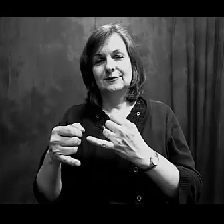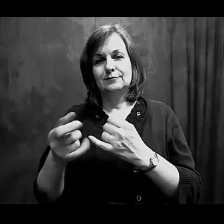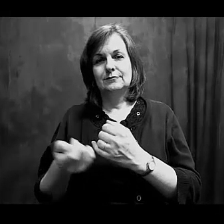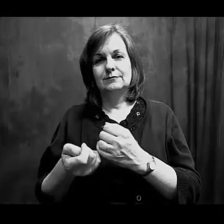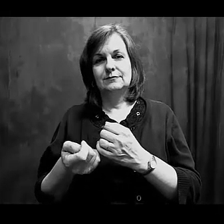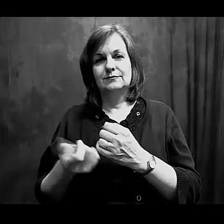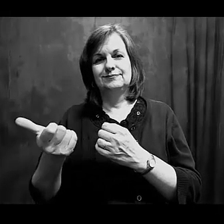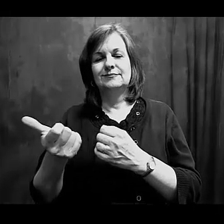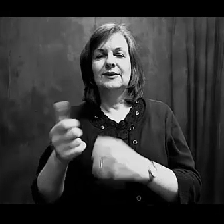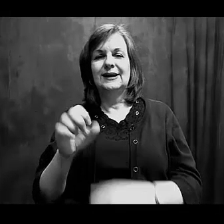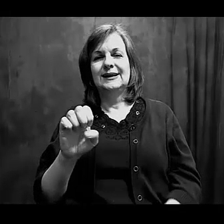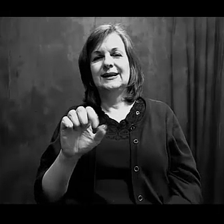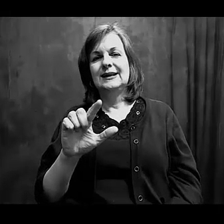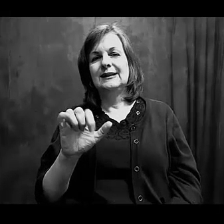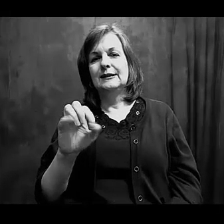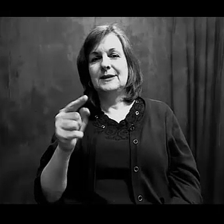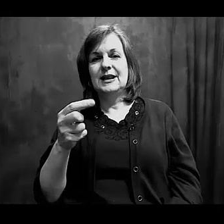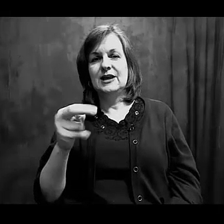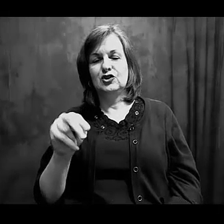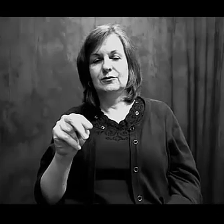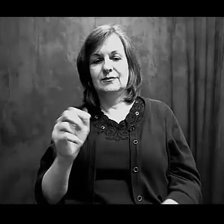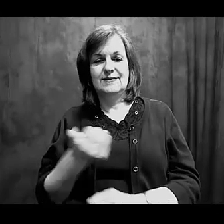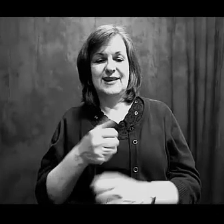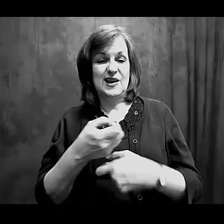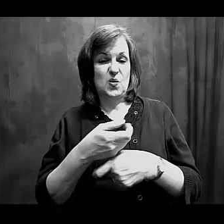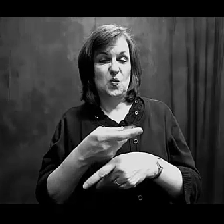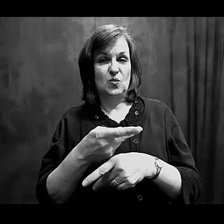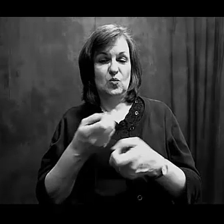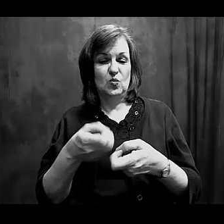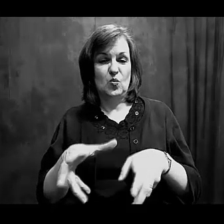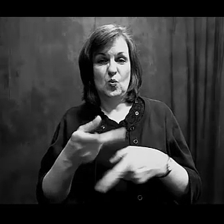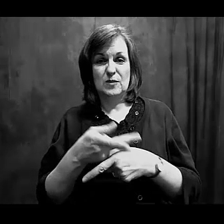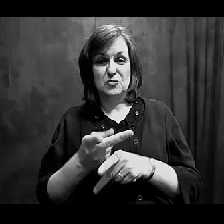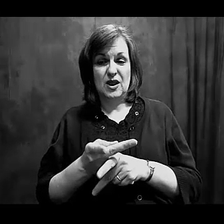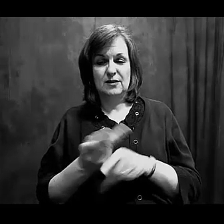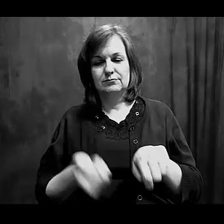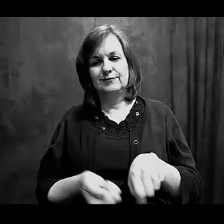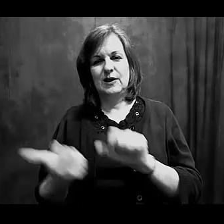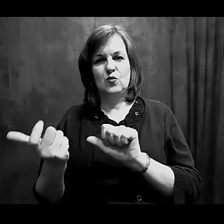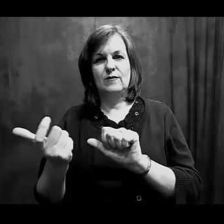And then elimination is removal of any waste that's left over.